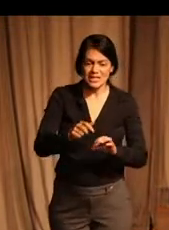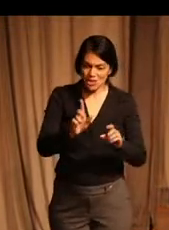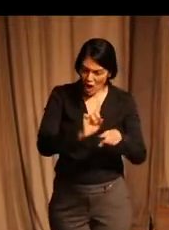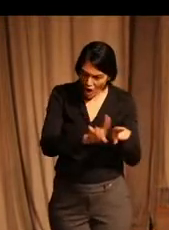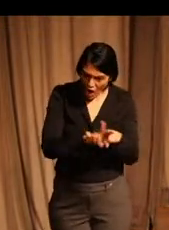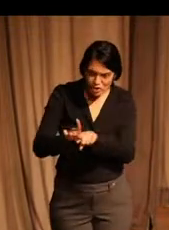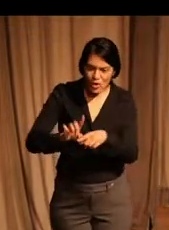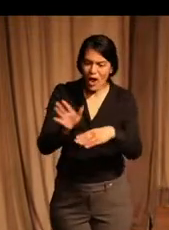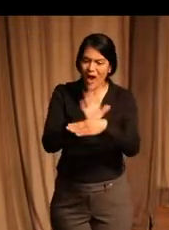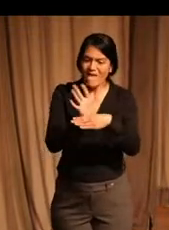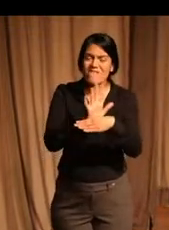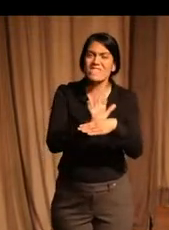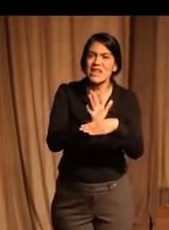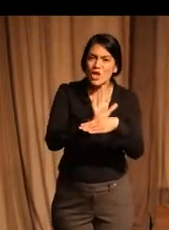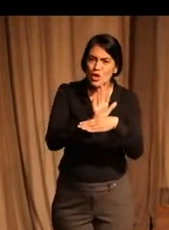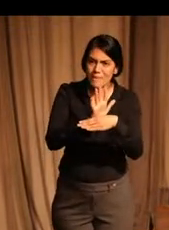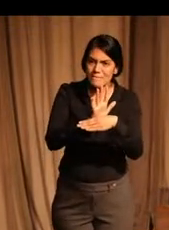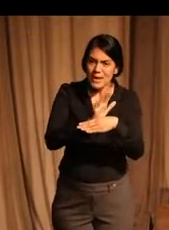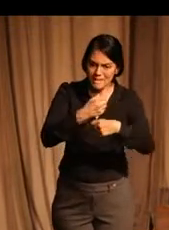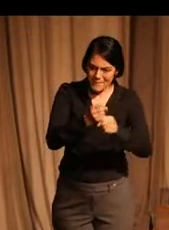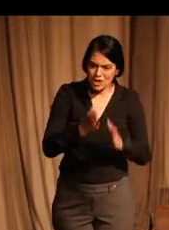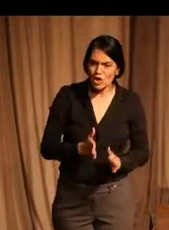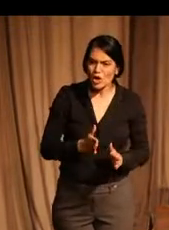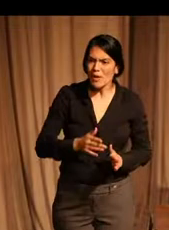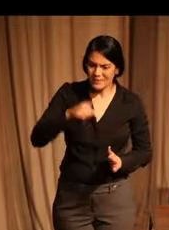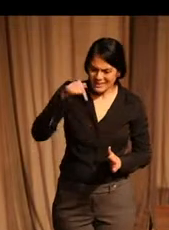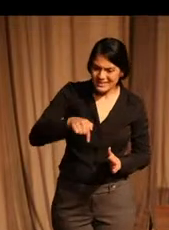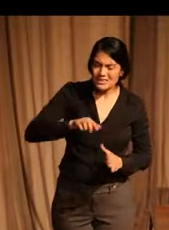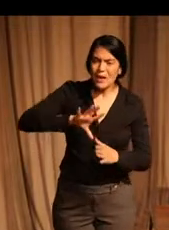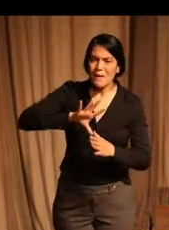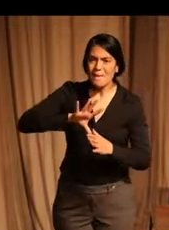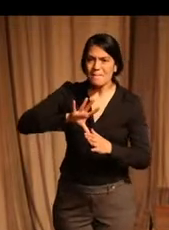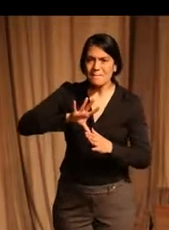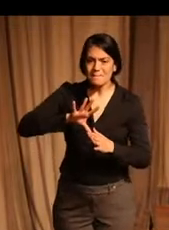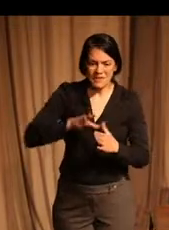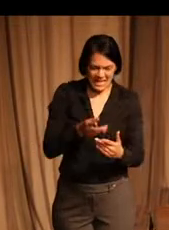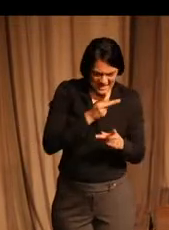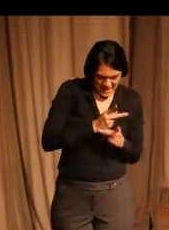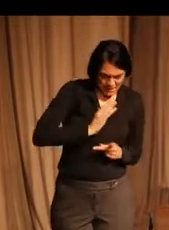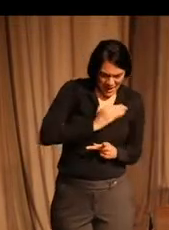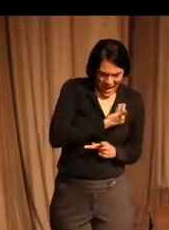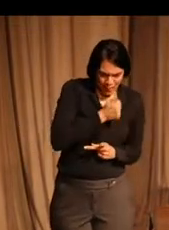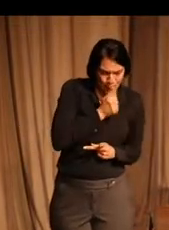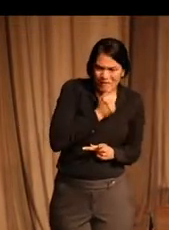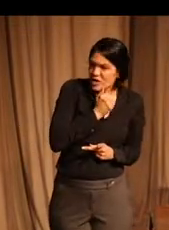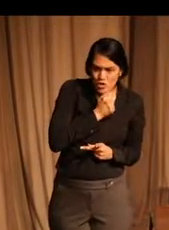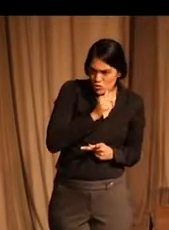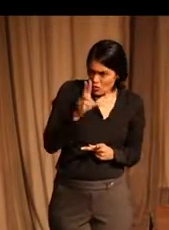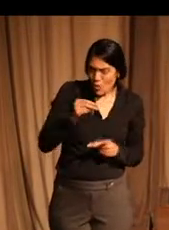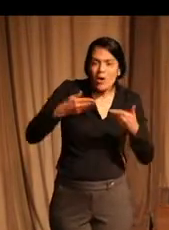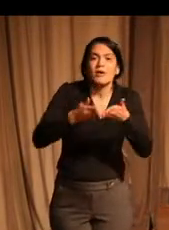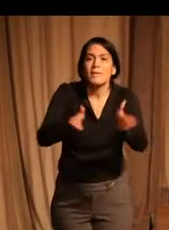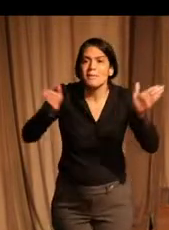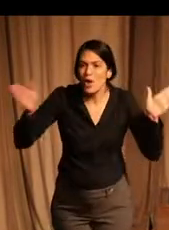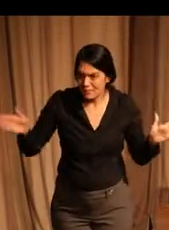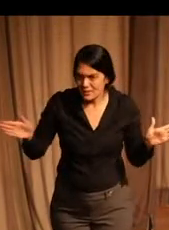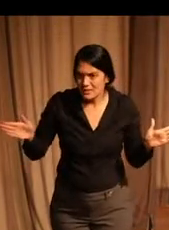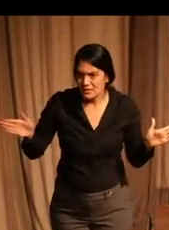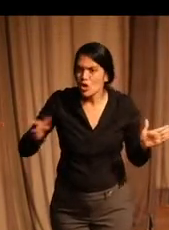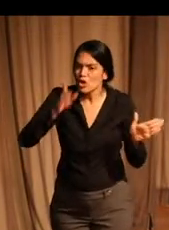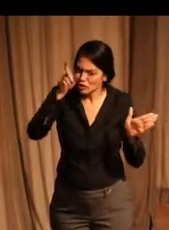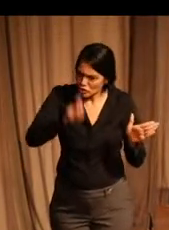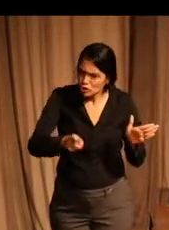And we would like to share it to the public, to have the movies available in all film festivals, and